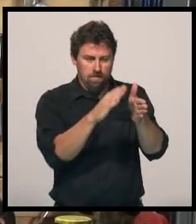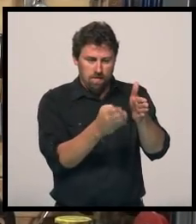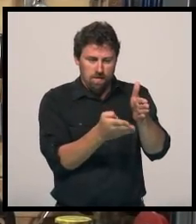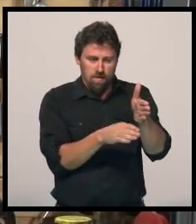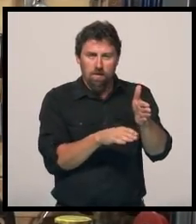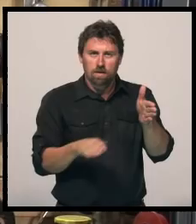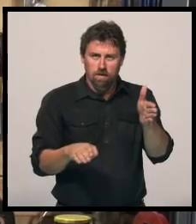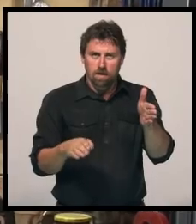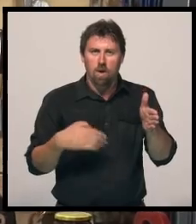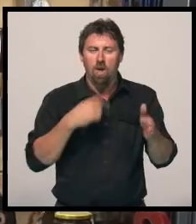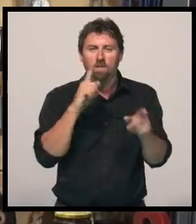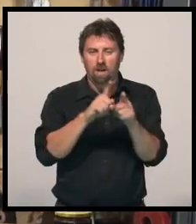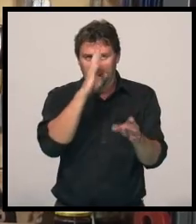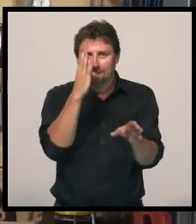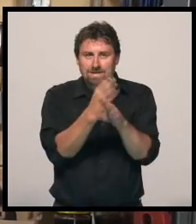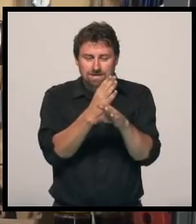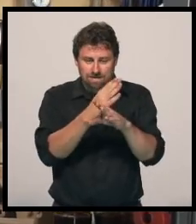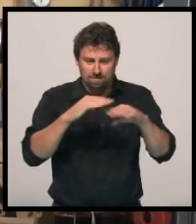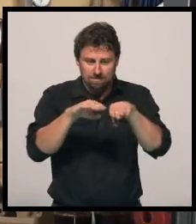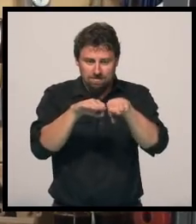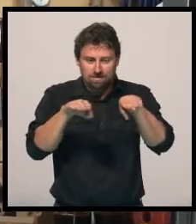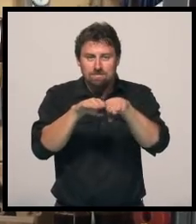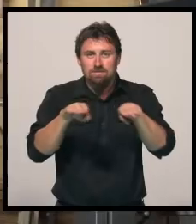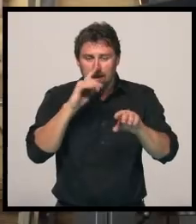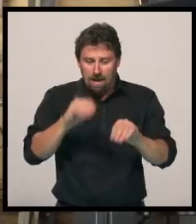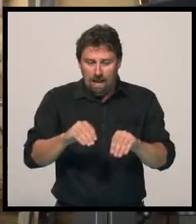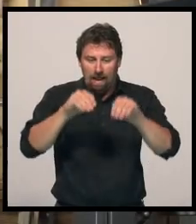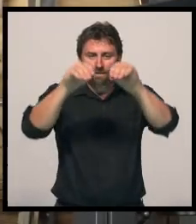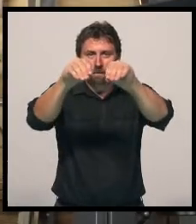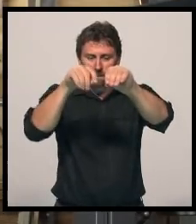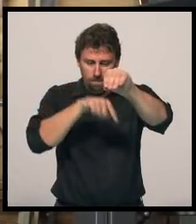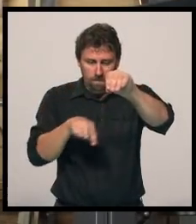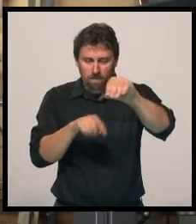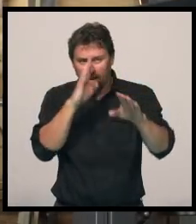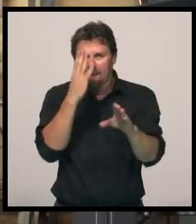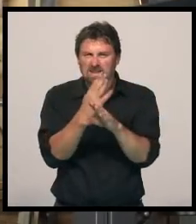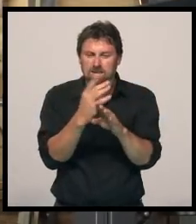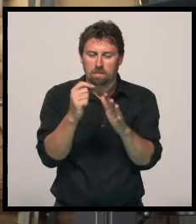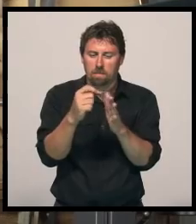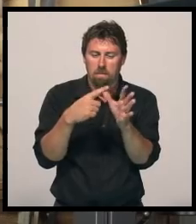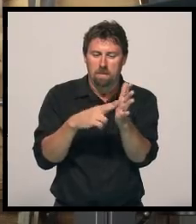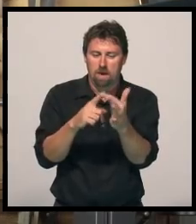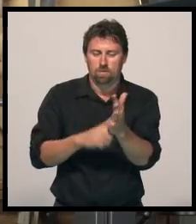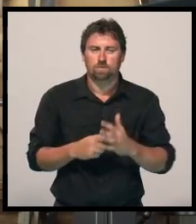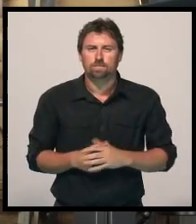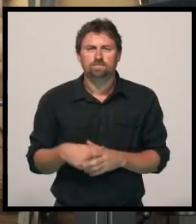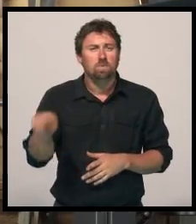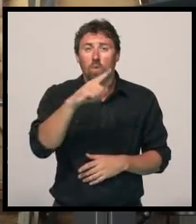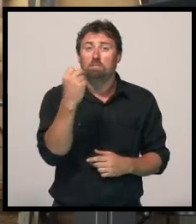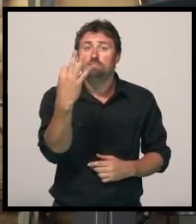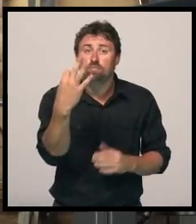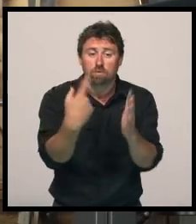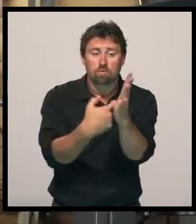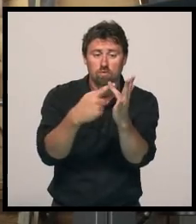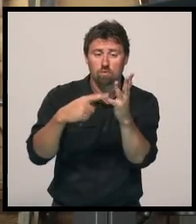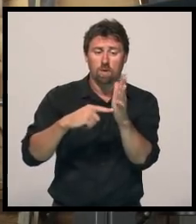inside of the box because I want to have a concealed panel in there. That's for the bottom. I don't want it just tacked onto the bottom. By the way, if you